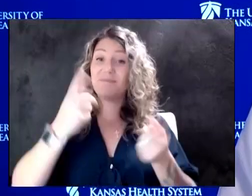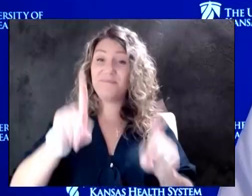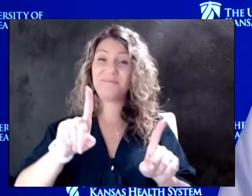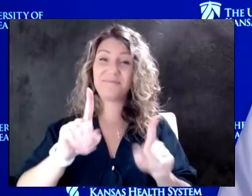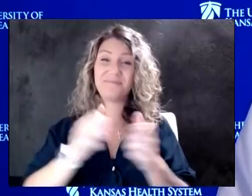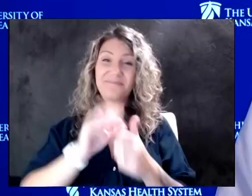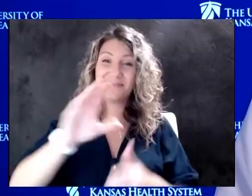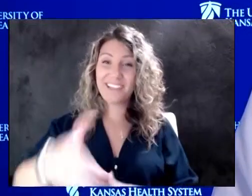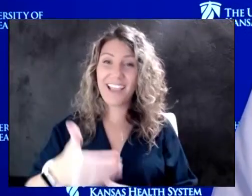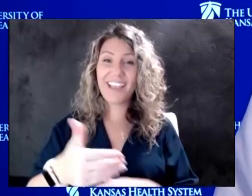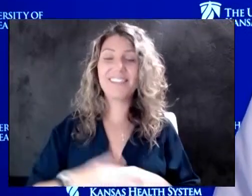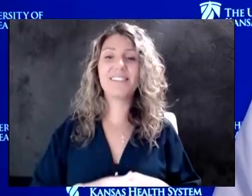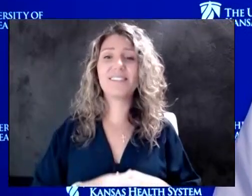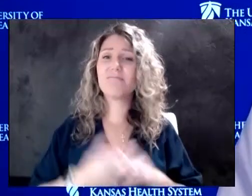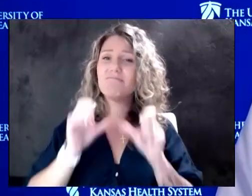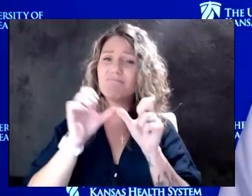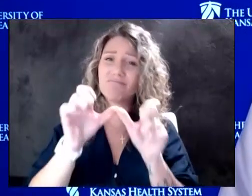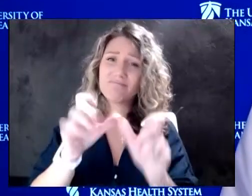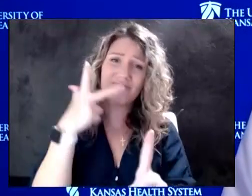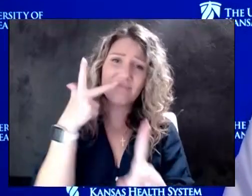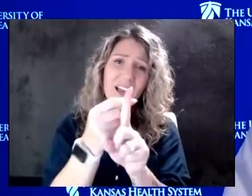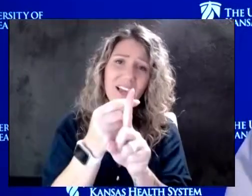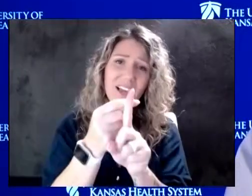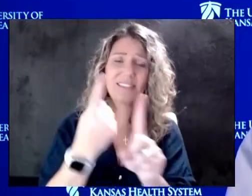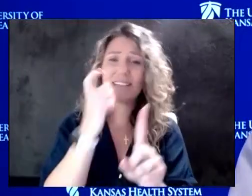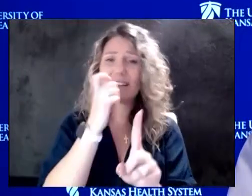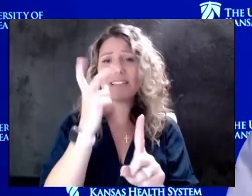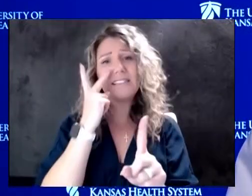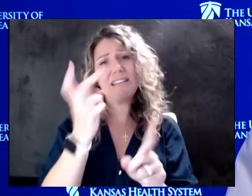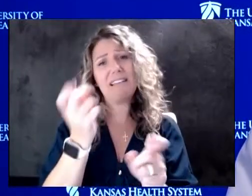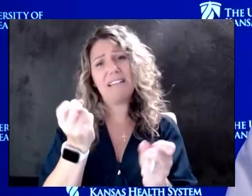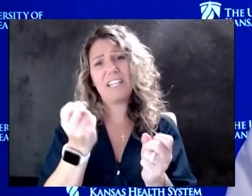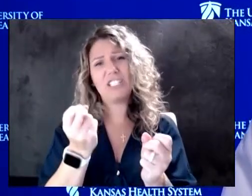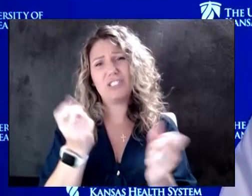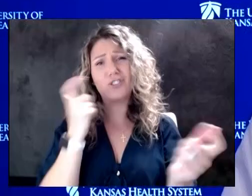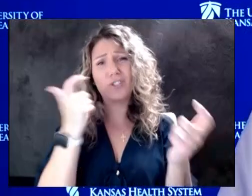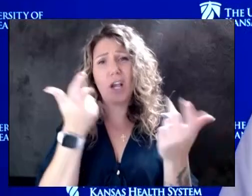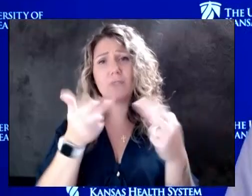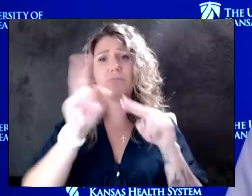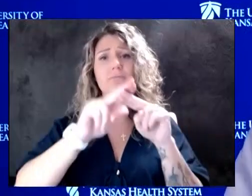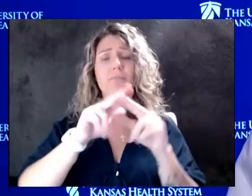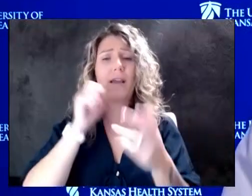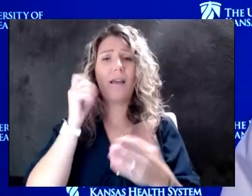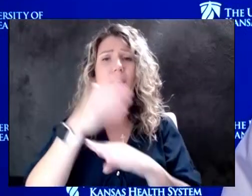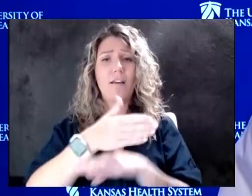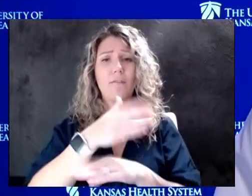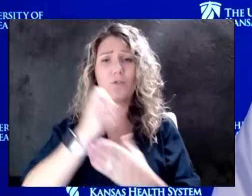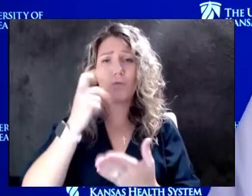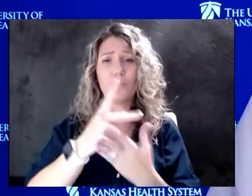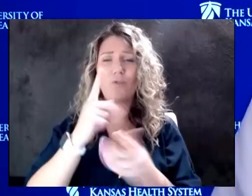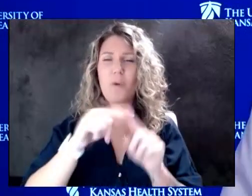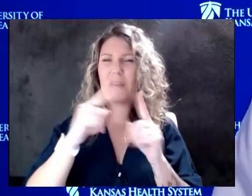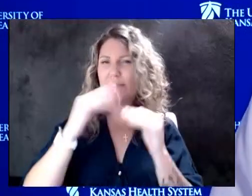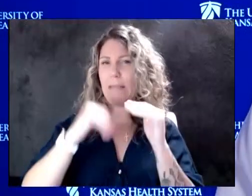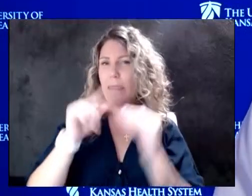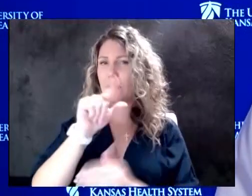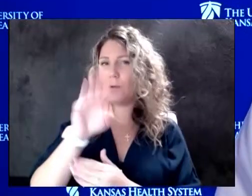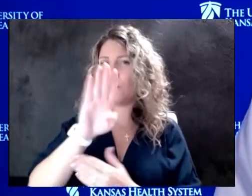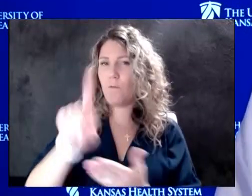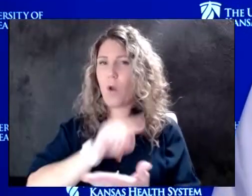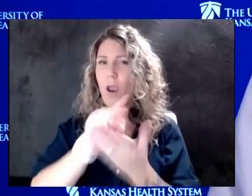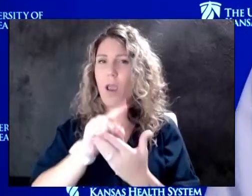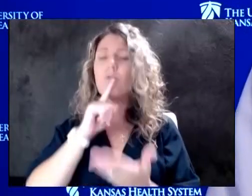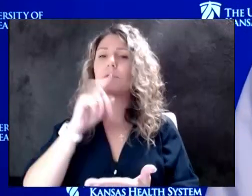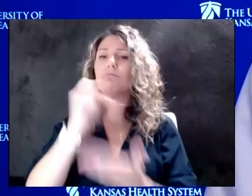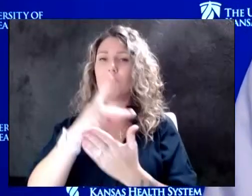Continue to get vaccinated. We haven't seen a large uptick here after the approval, but again, it's been less than 24 hours. So we do hope and expect to